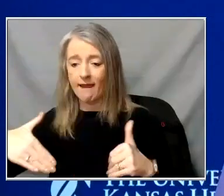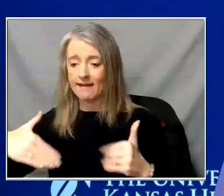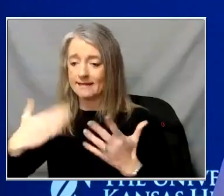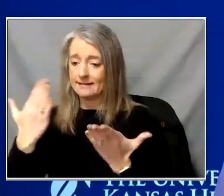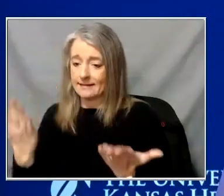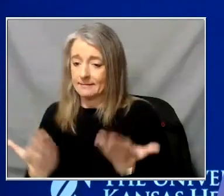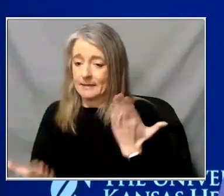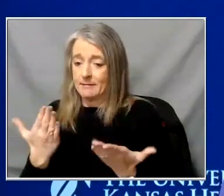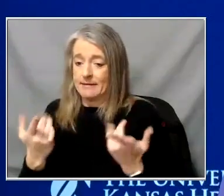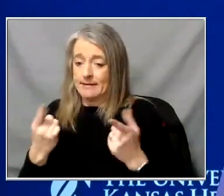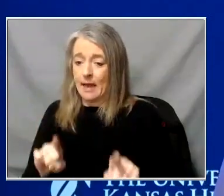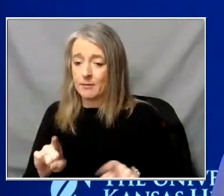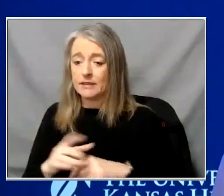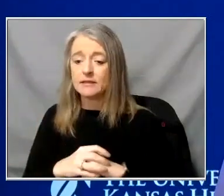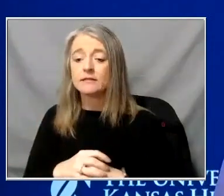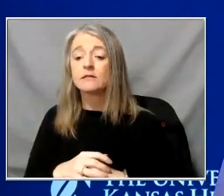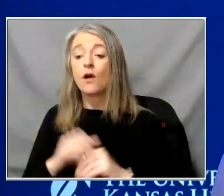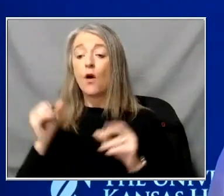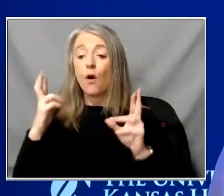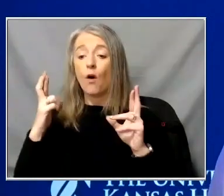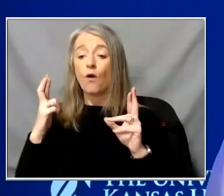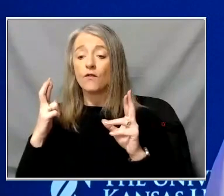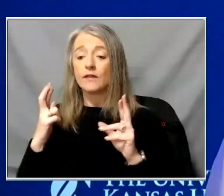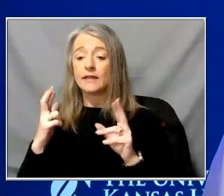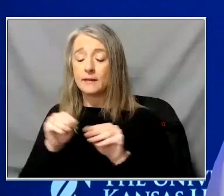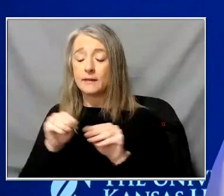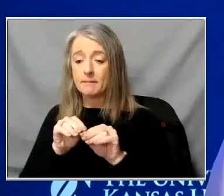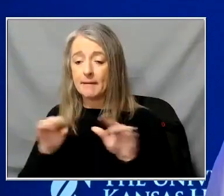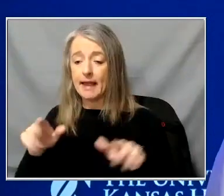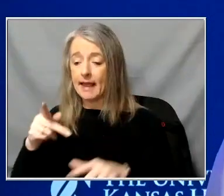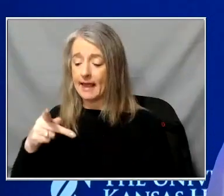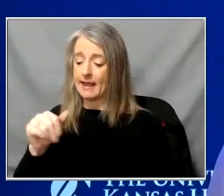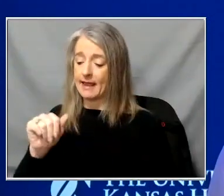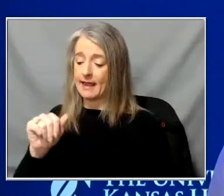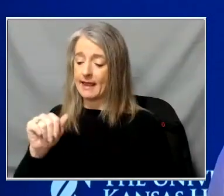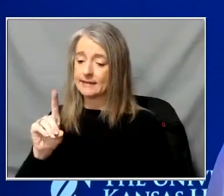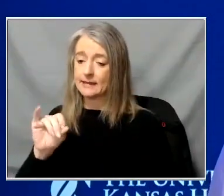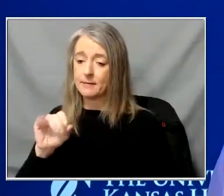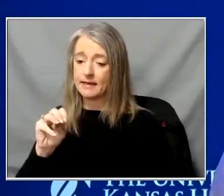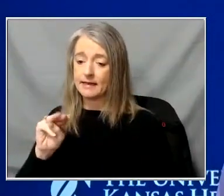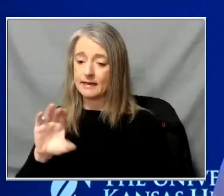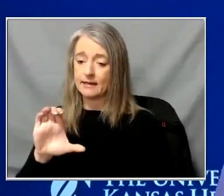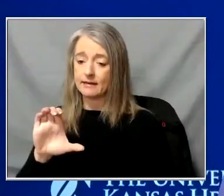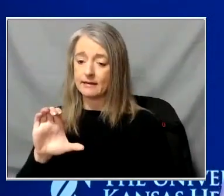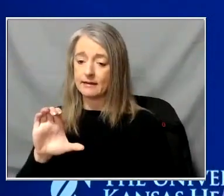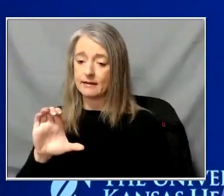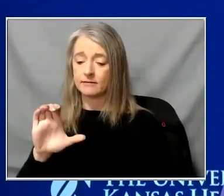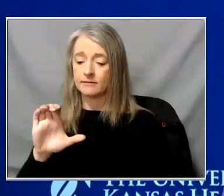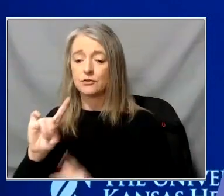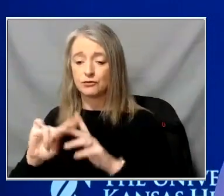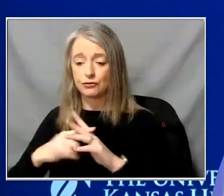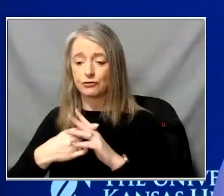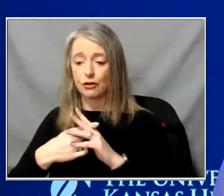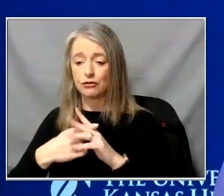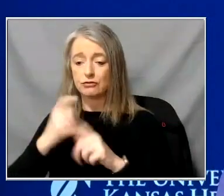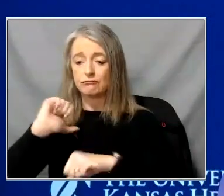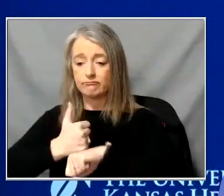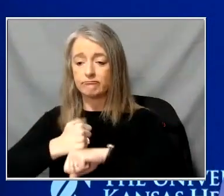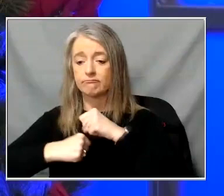home, usually most of my patients go home an hour after they're done. Really? Okay. The recovery is